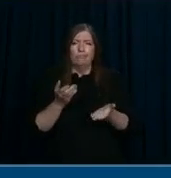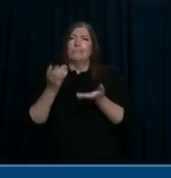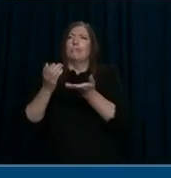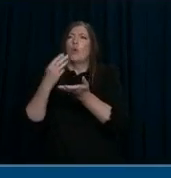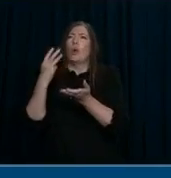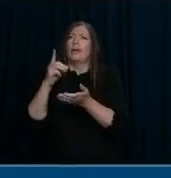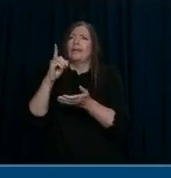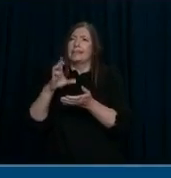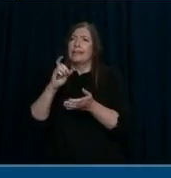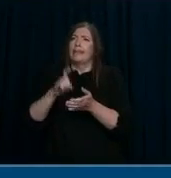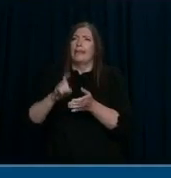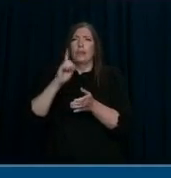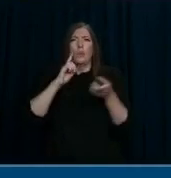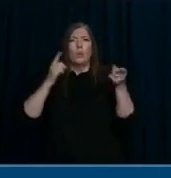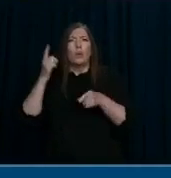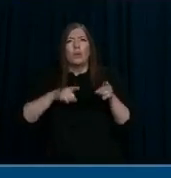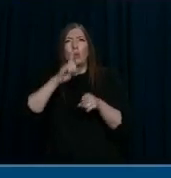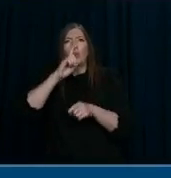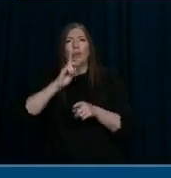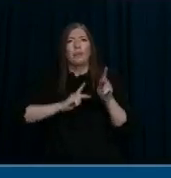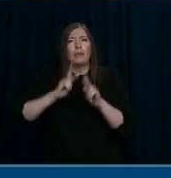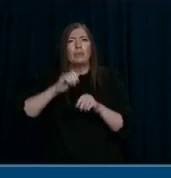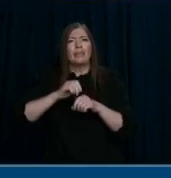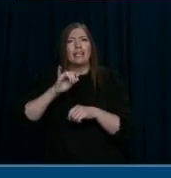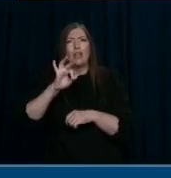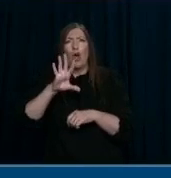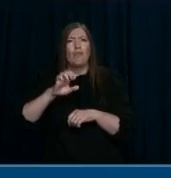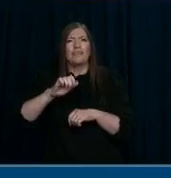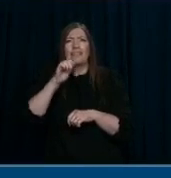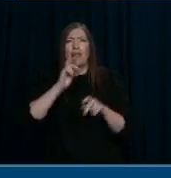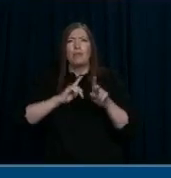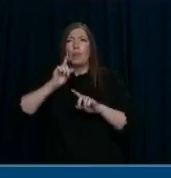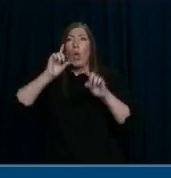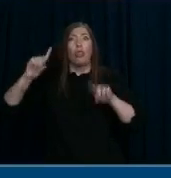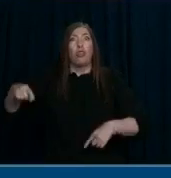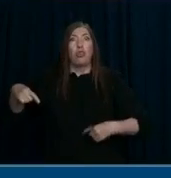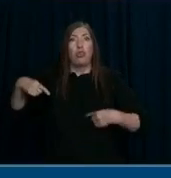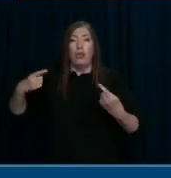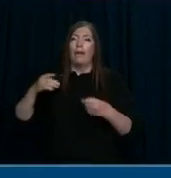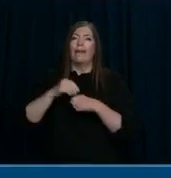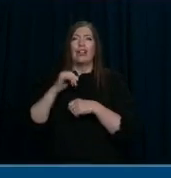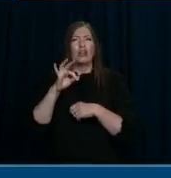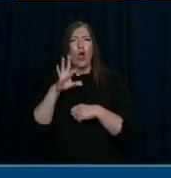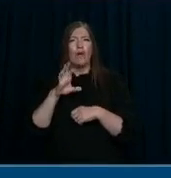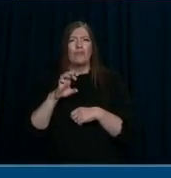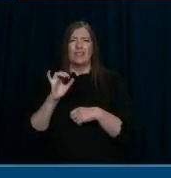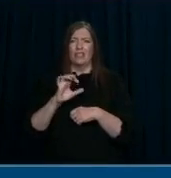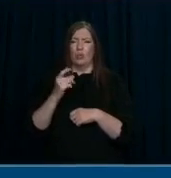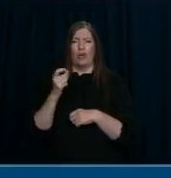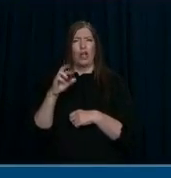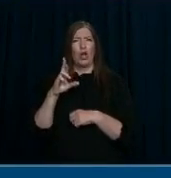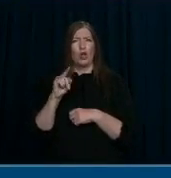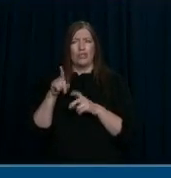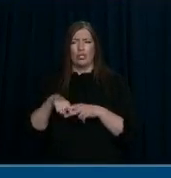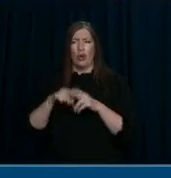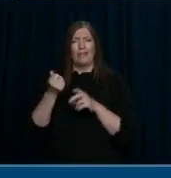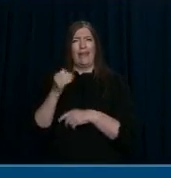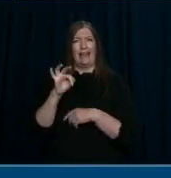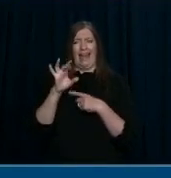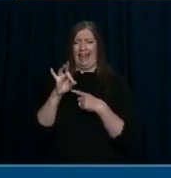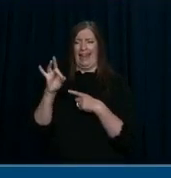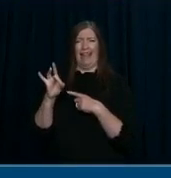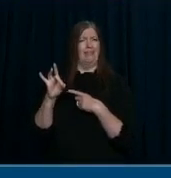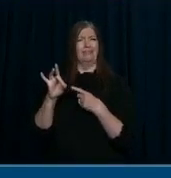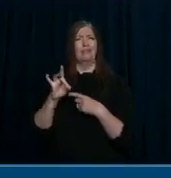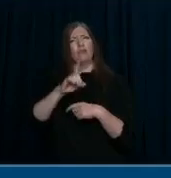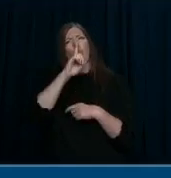compromise. We need real people in office, not lifelong politicians like David Schweikert, who started in 1988. We need real